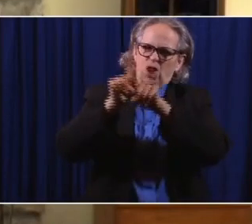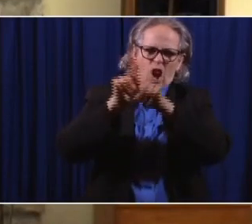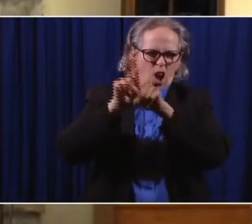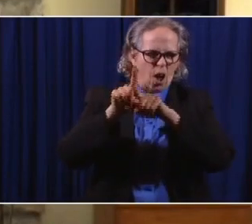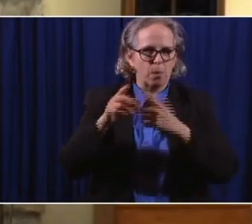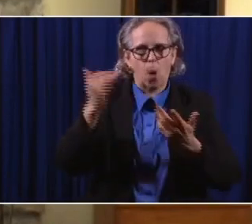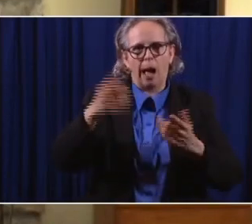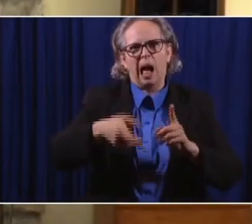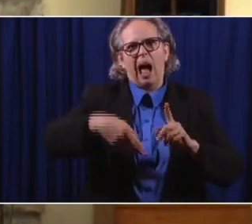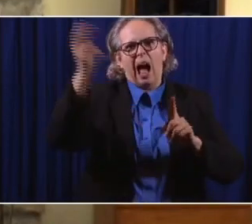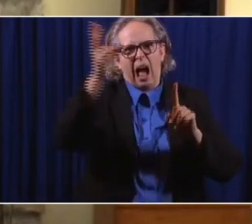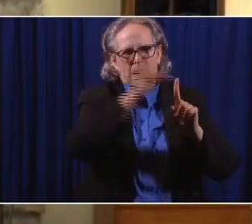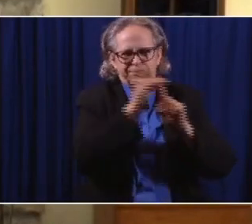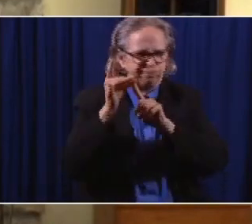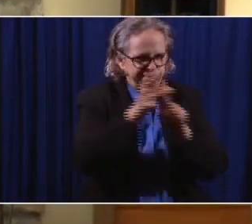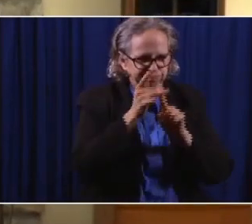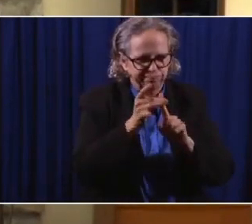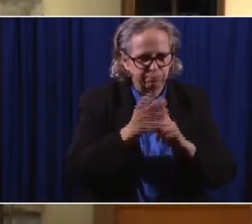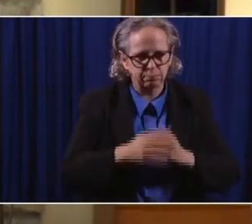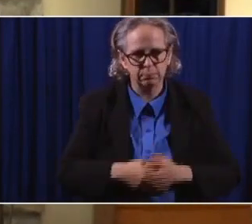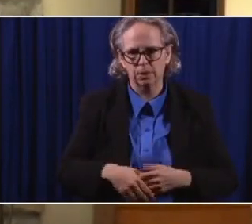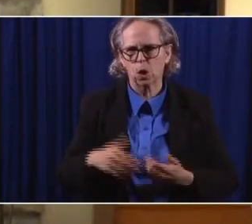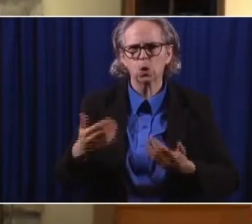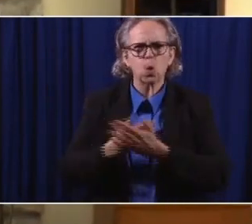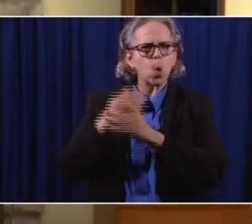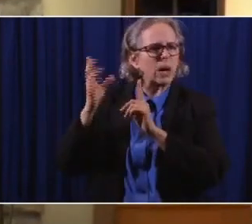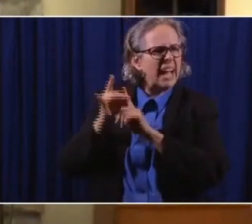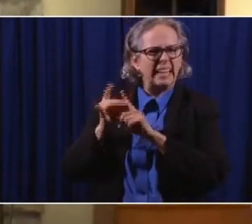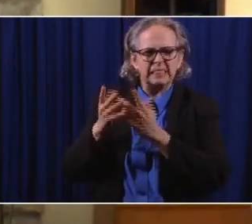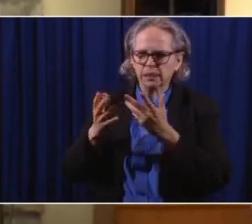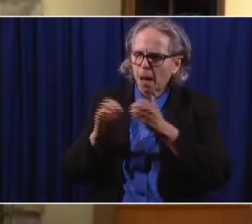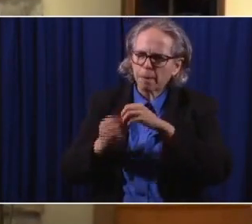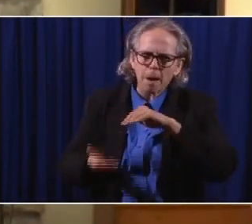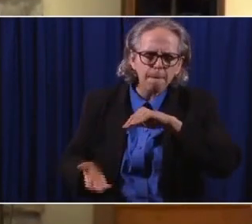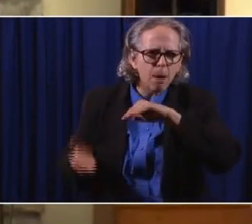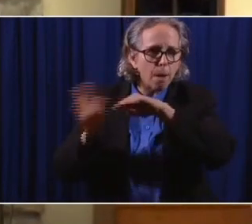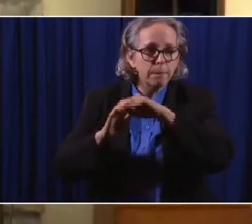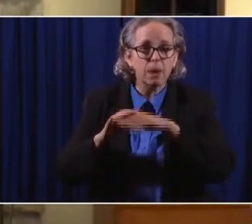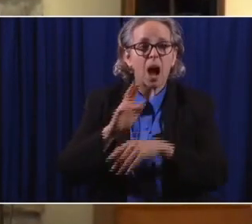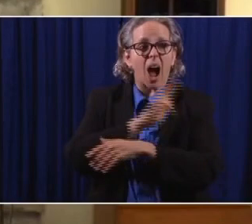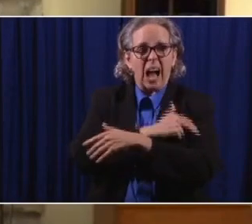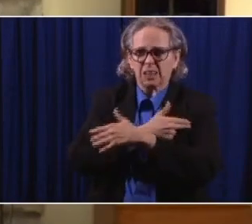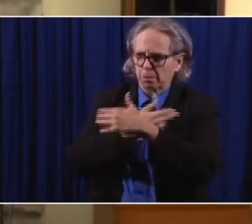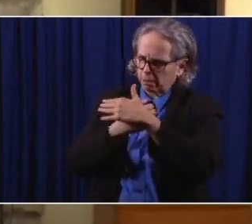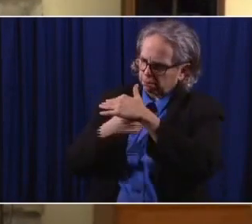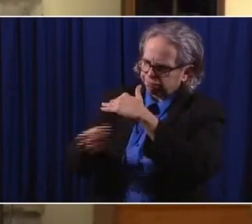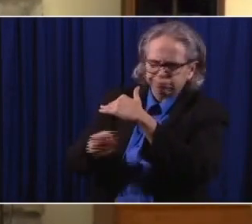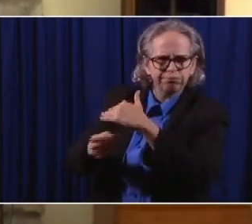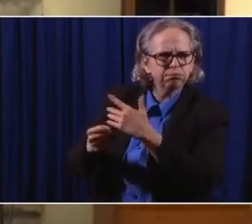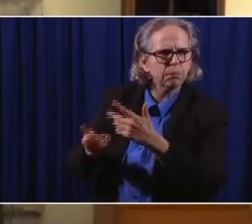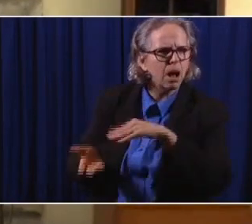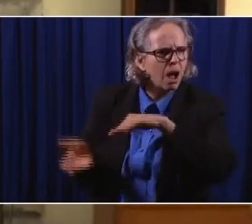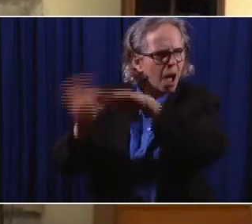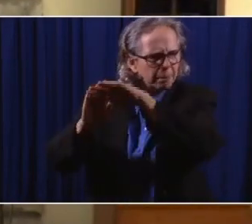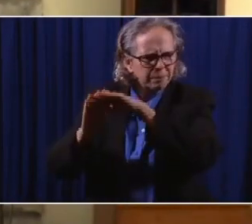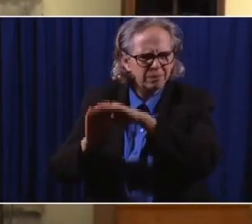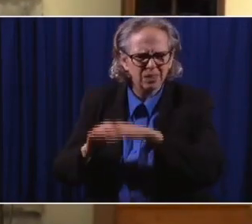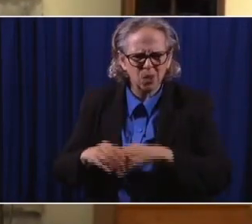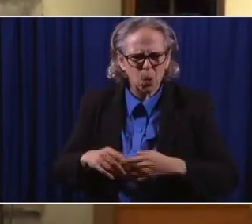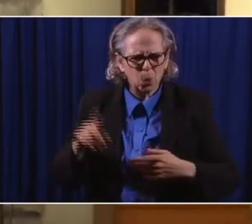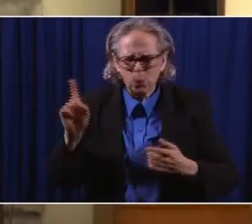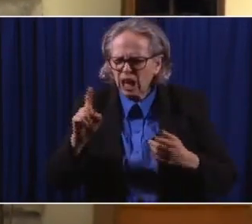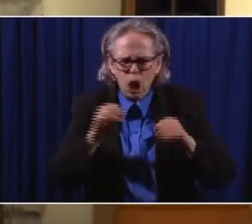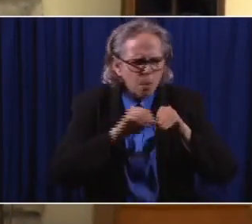They're seeing growth in new cases and growth in hospital admissions. Local health department officials have told us that they had more